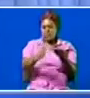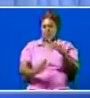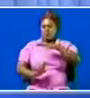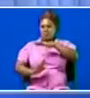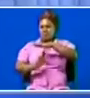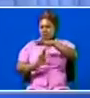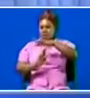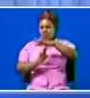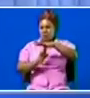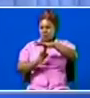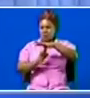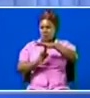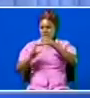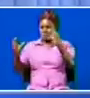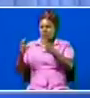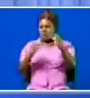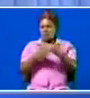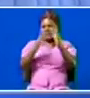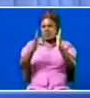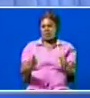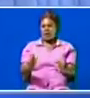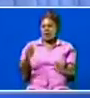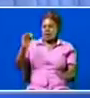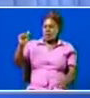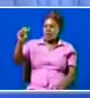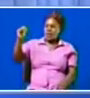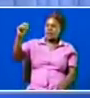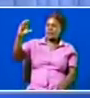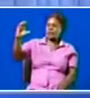Prime. Musalia Mudavadi is the party leader of Amani National Congress. We want to take a